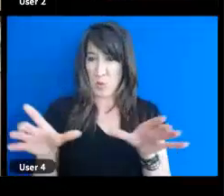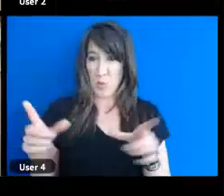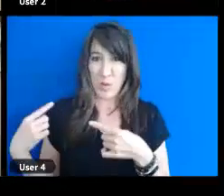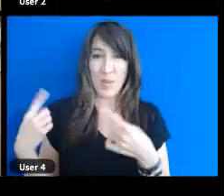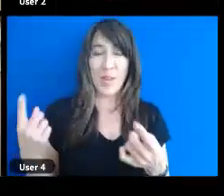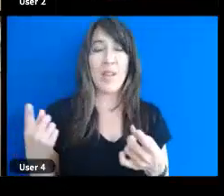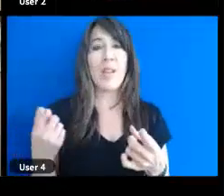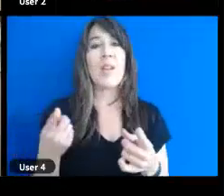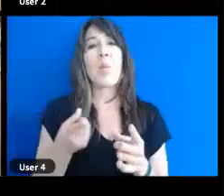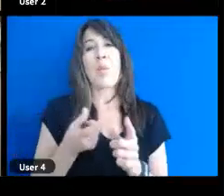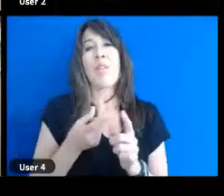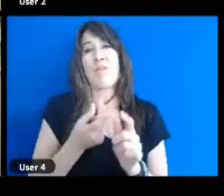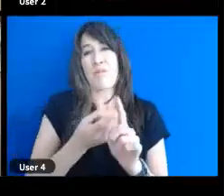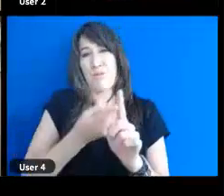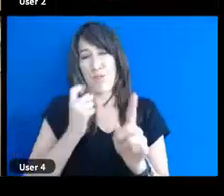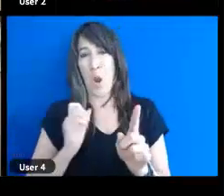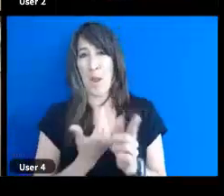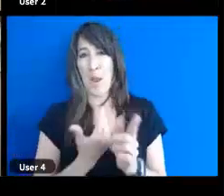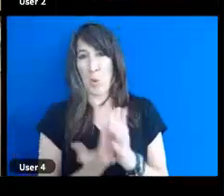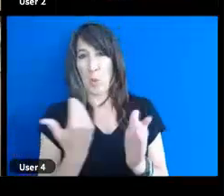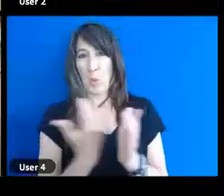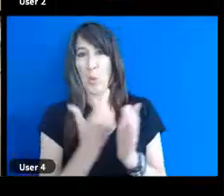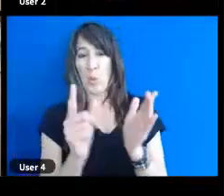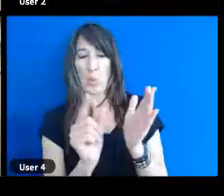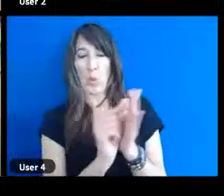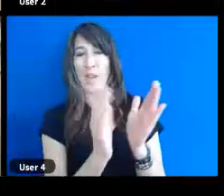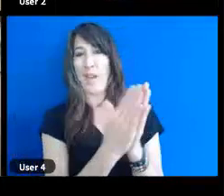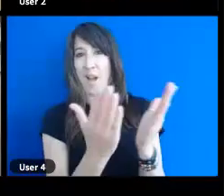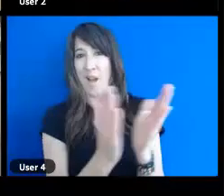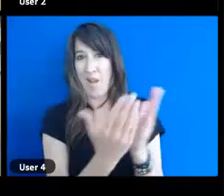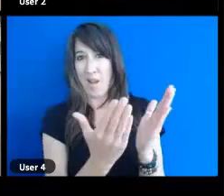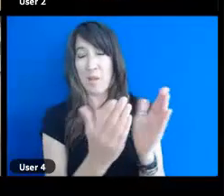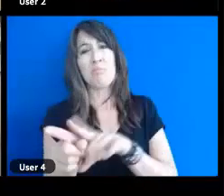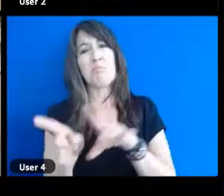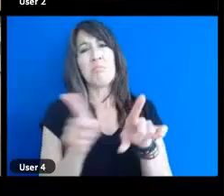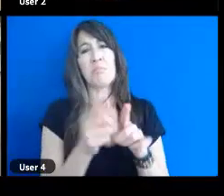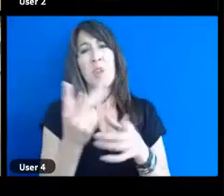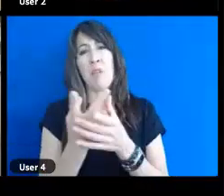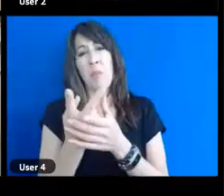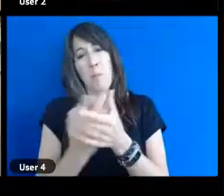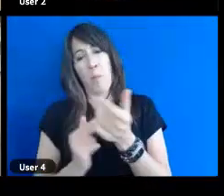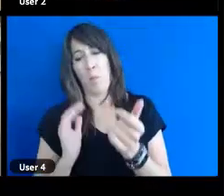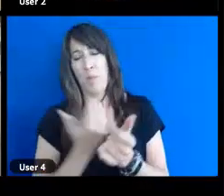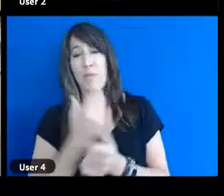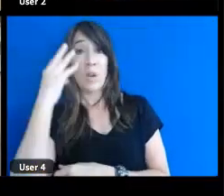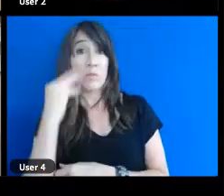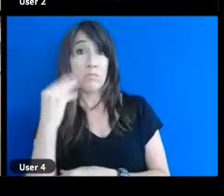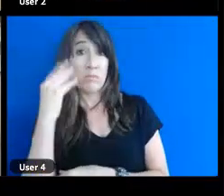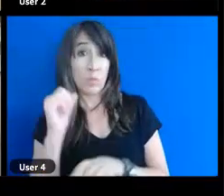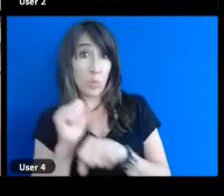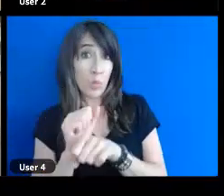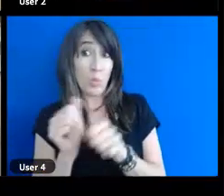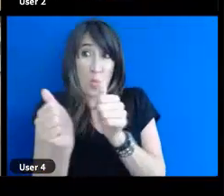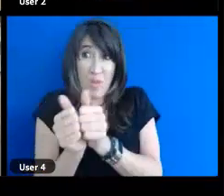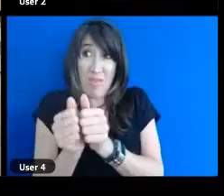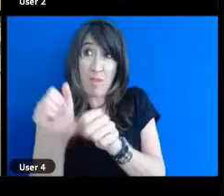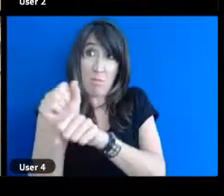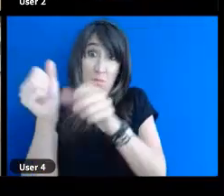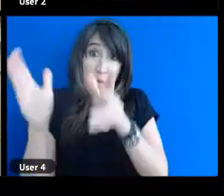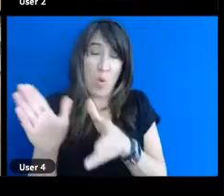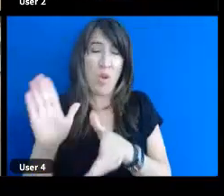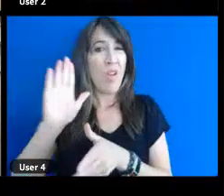Yeah, so much of what we'll share with you is coming from the guide, but also coming from the years of experience that both Kristin and I have